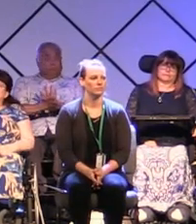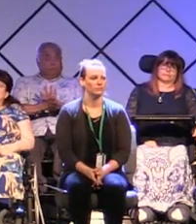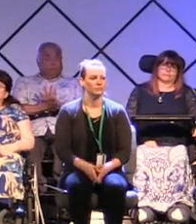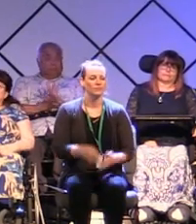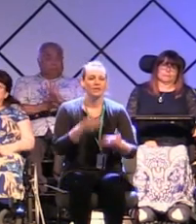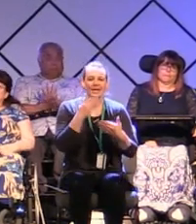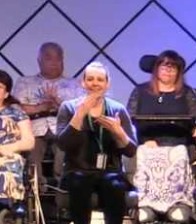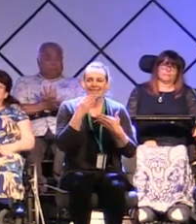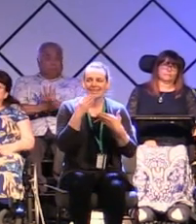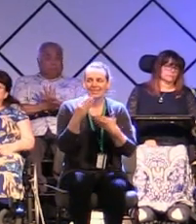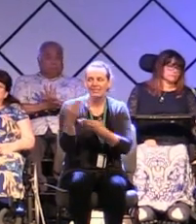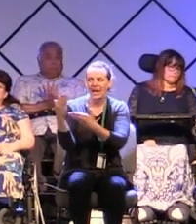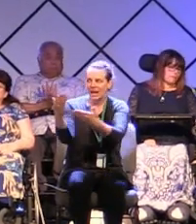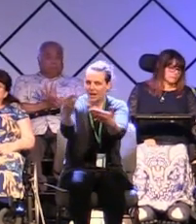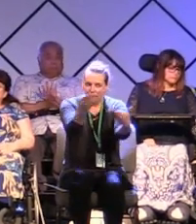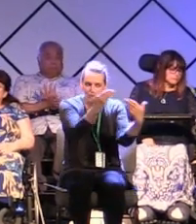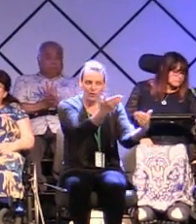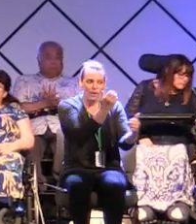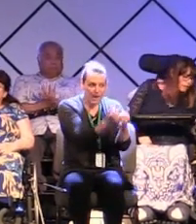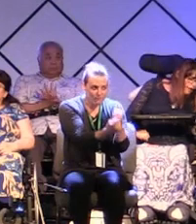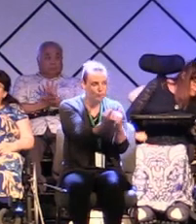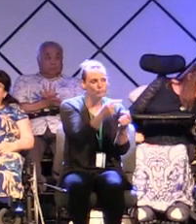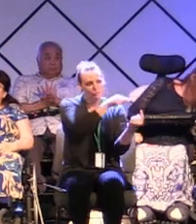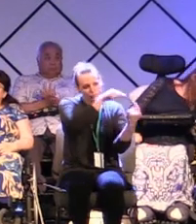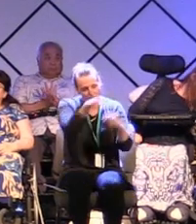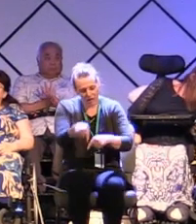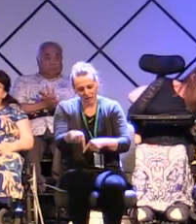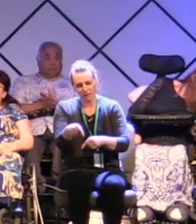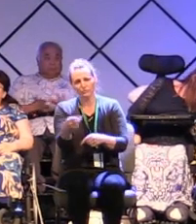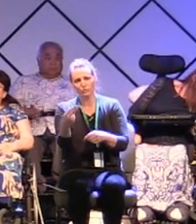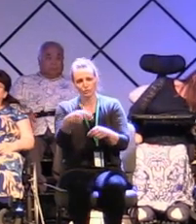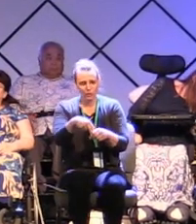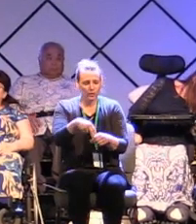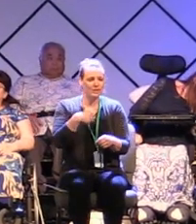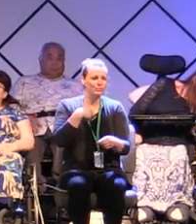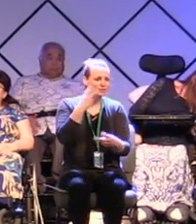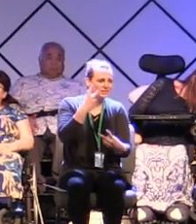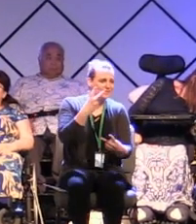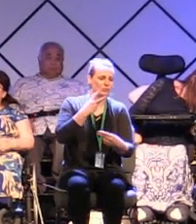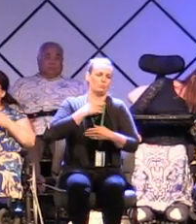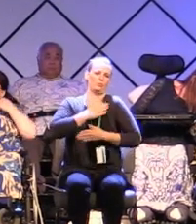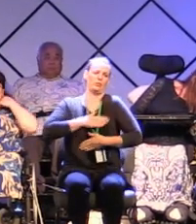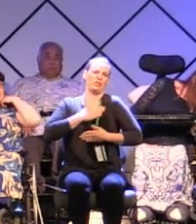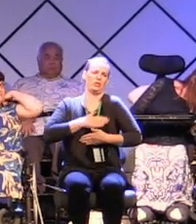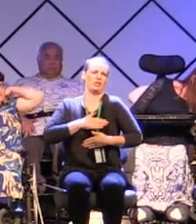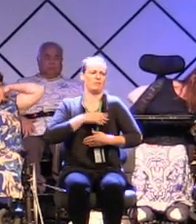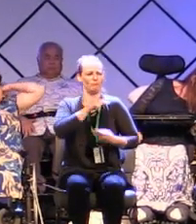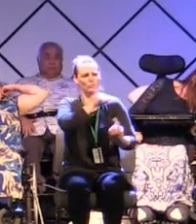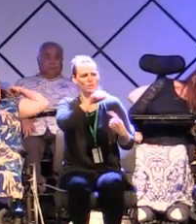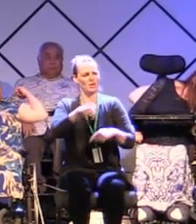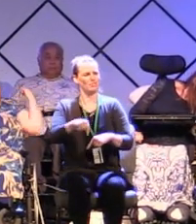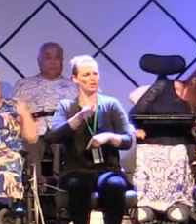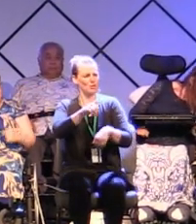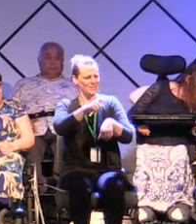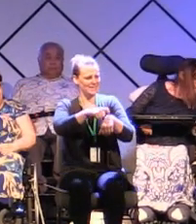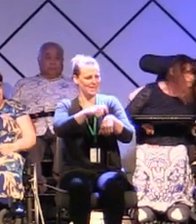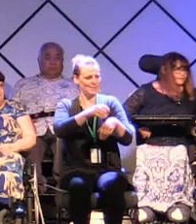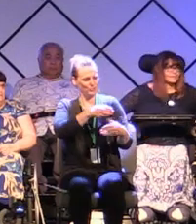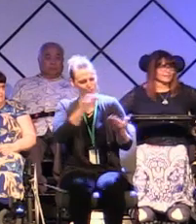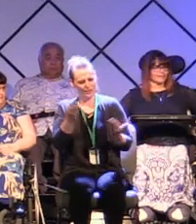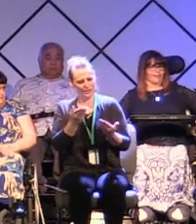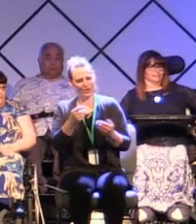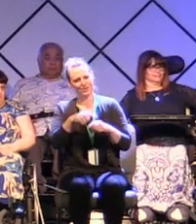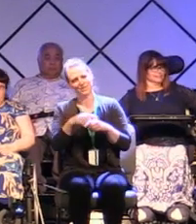And thank you to everybody here for joining us again today. We truly appreciated you taking your time on this lovely